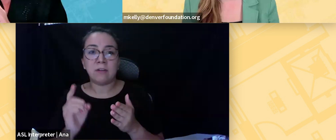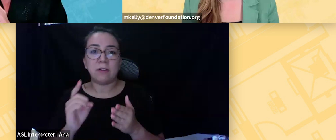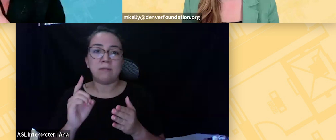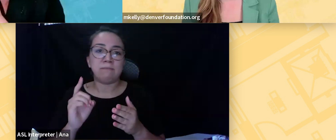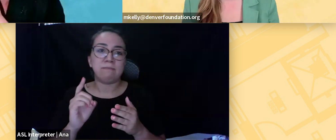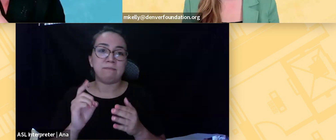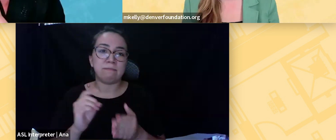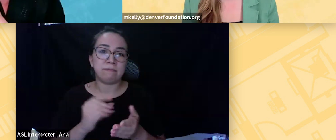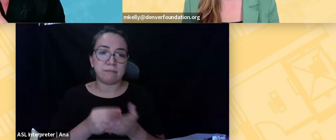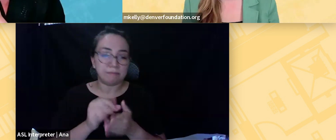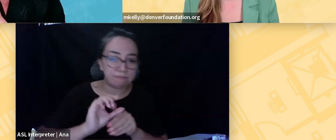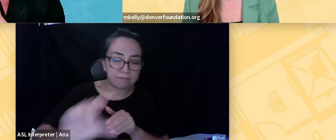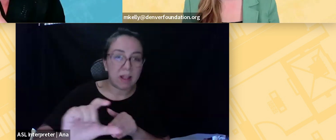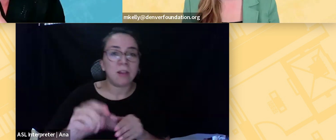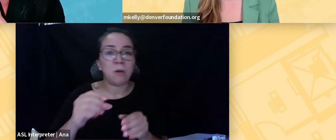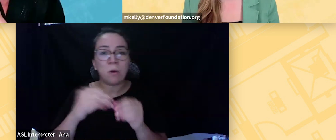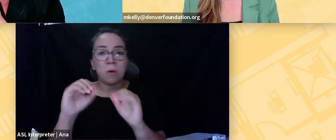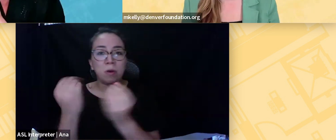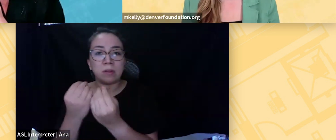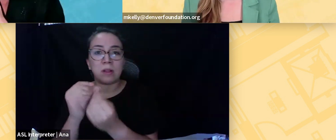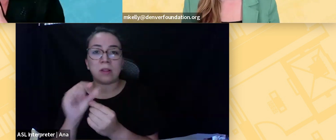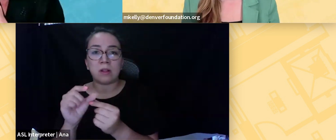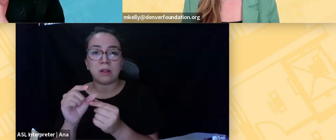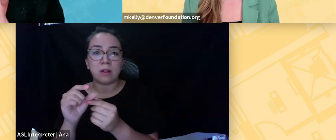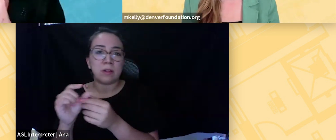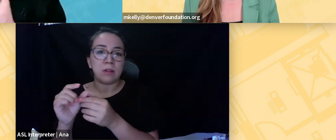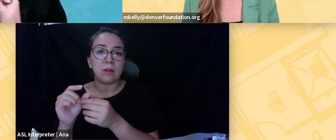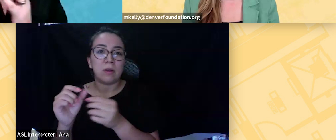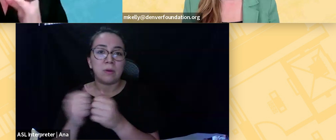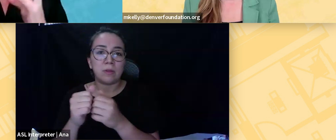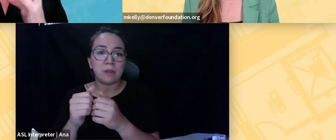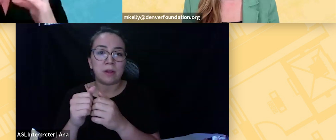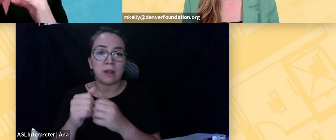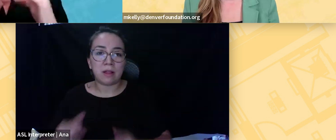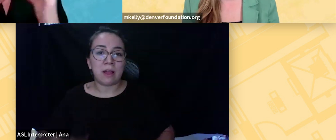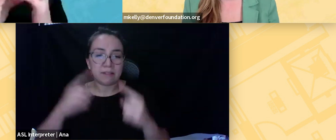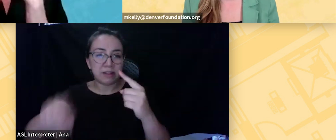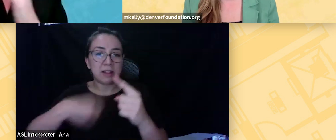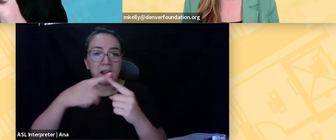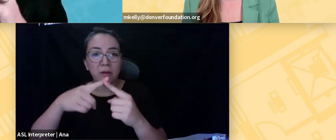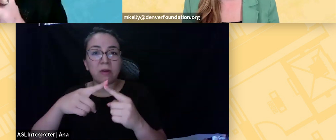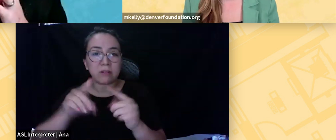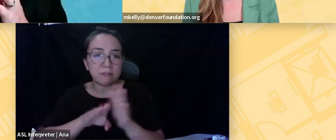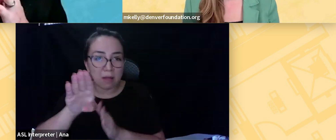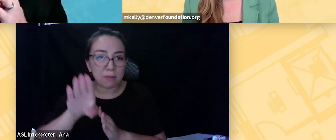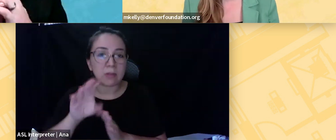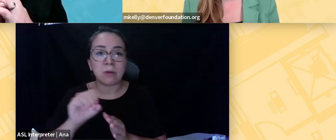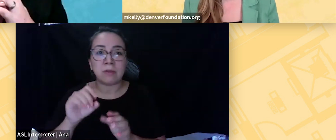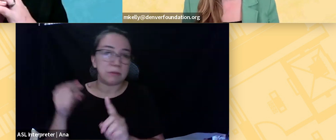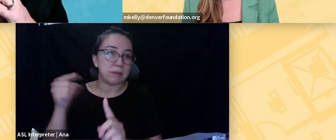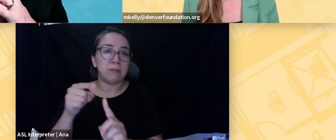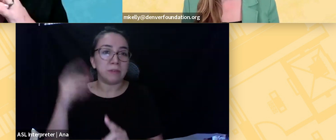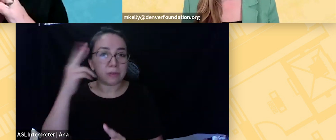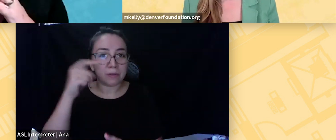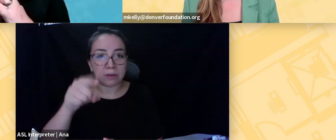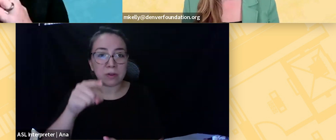to fund organizations that are just a little further along in their life cycle development than strengthening neighborhoods is. So if there were a particular reason